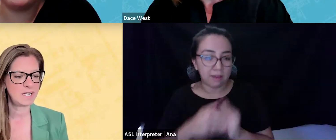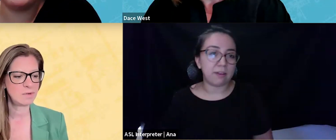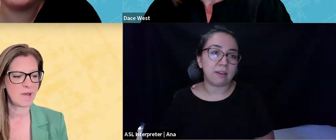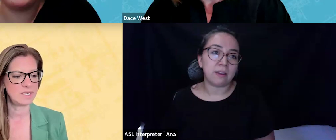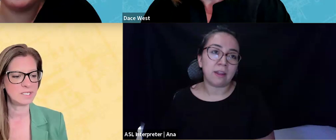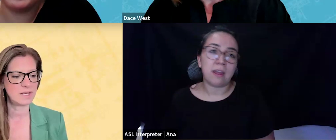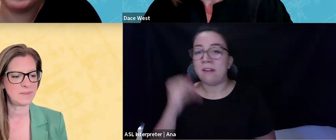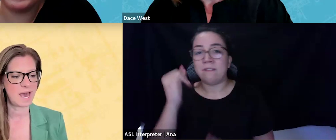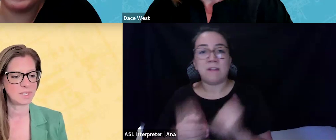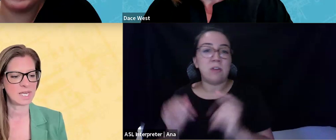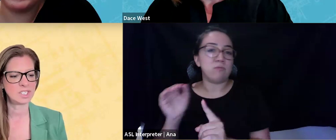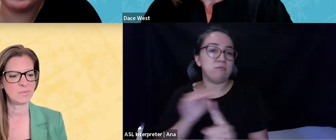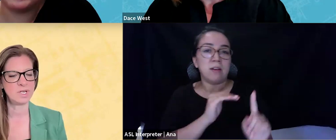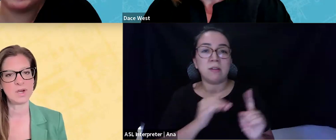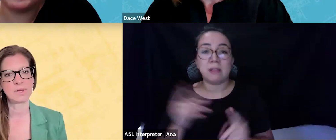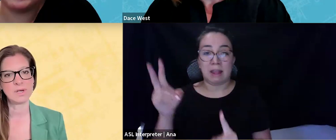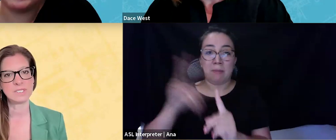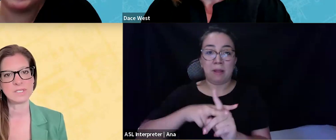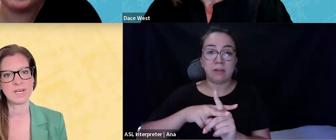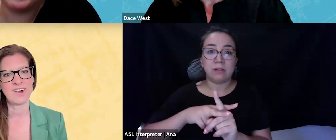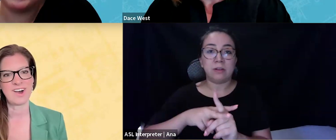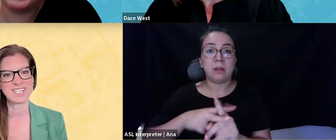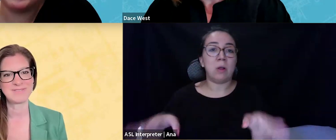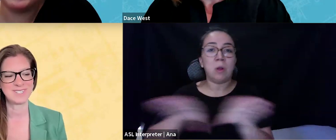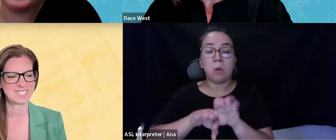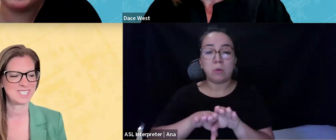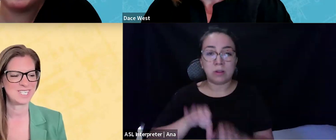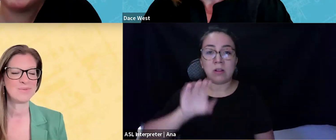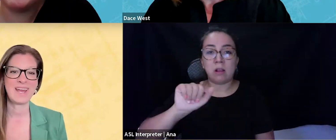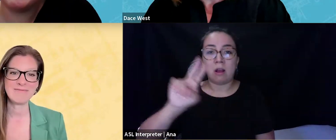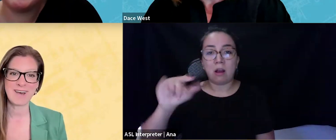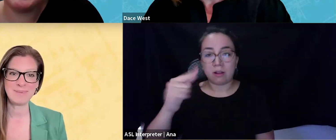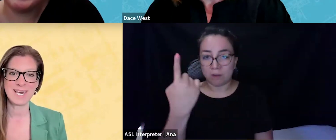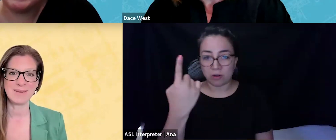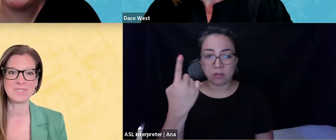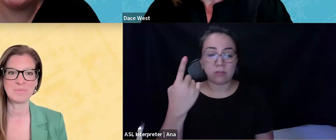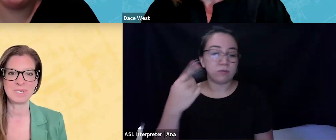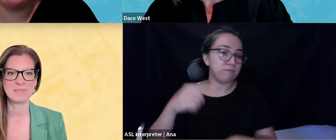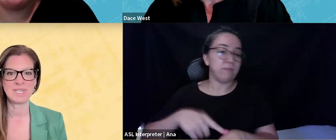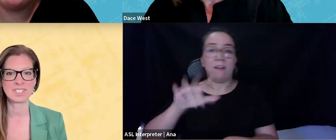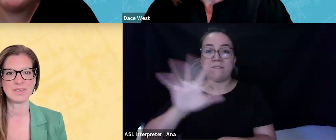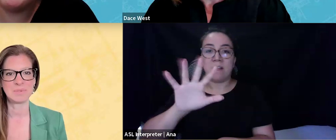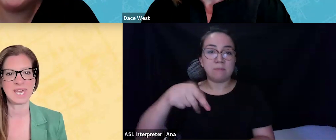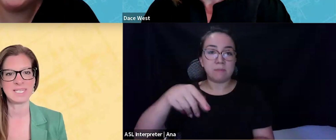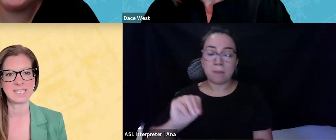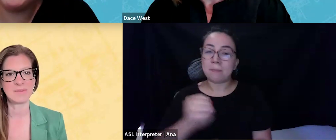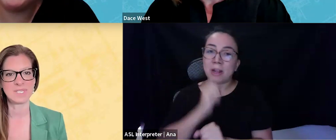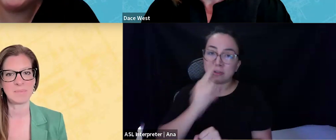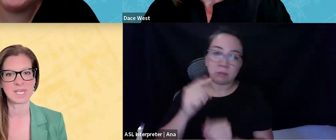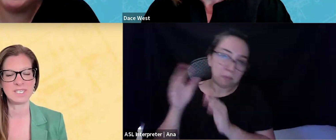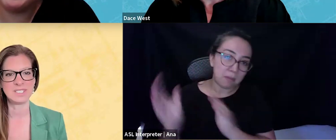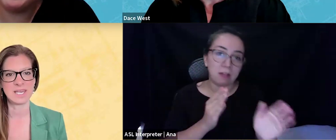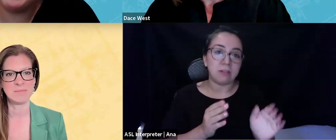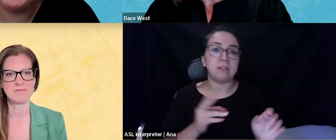And a final reminder is that the application window closes on August 1st, right at 5 p.m. So please make sure to plan to get